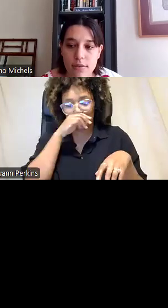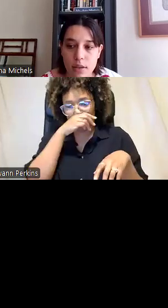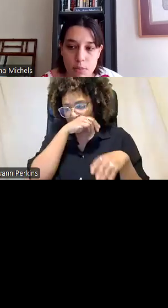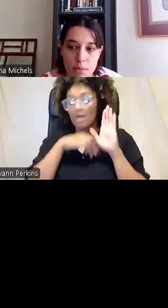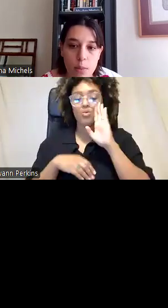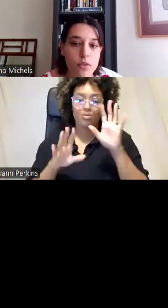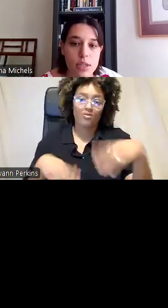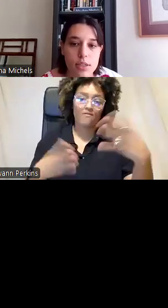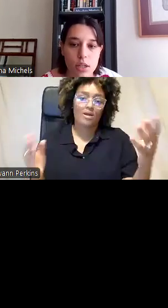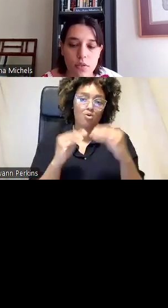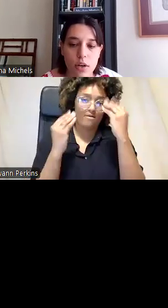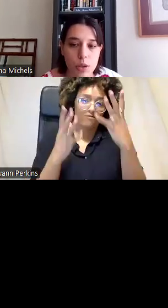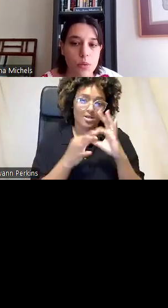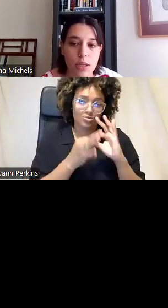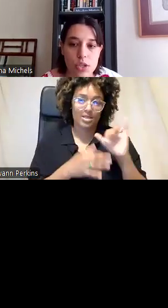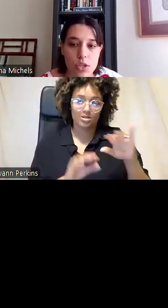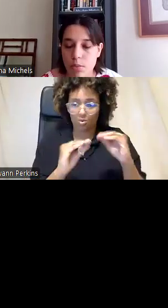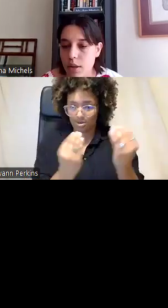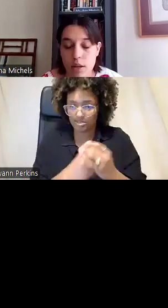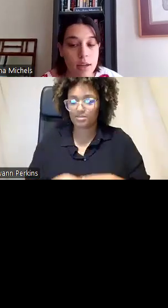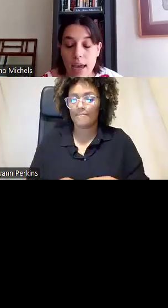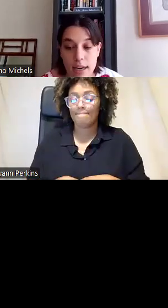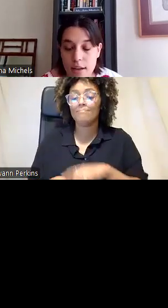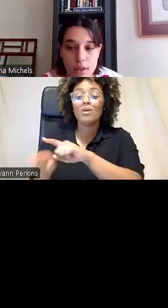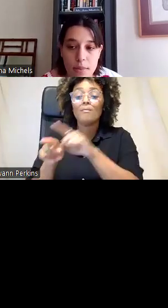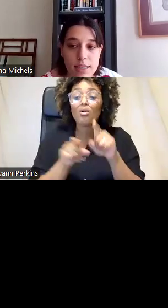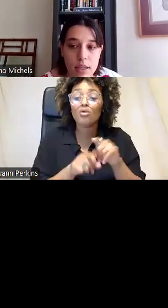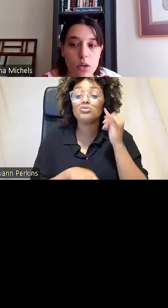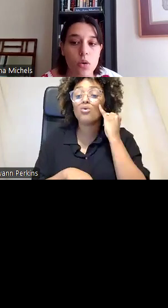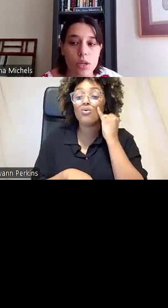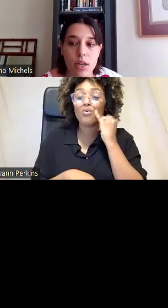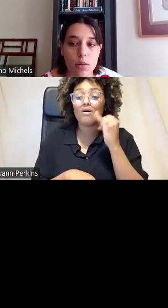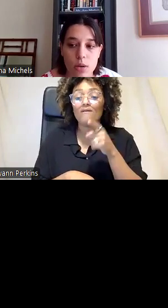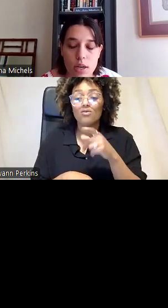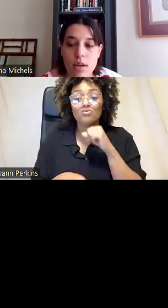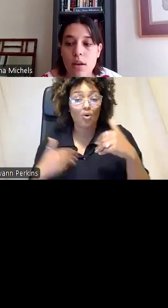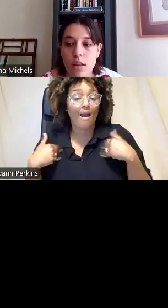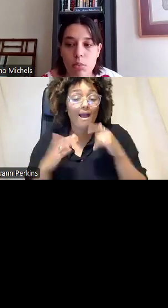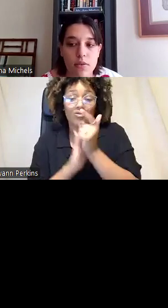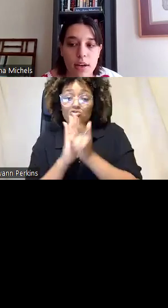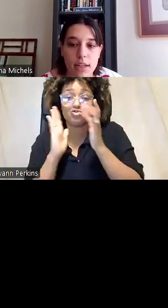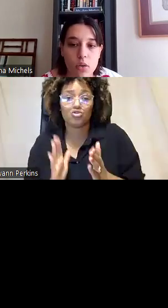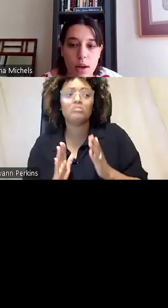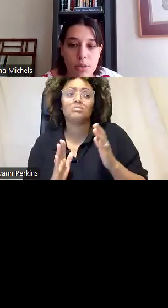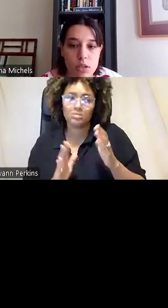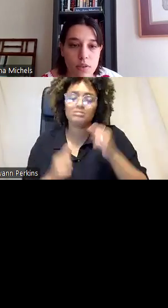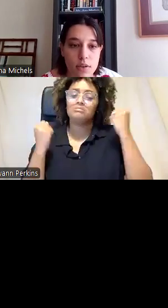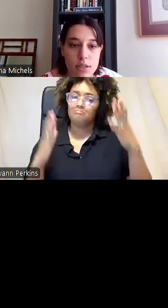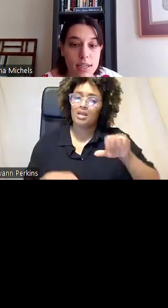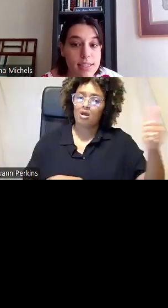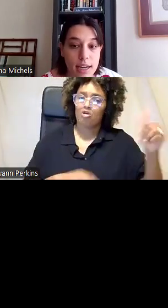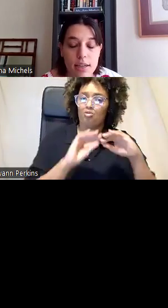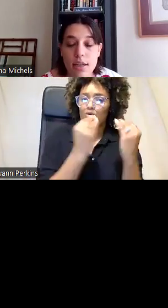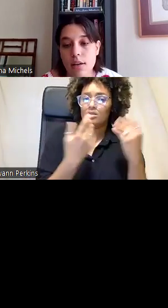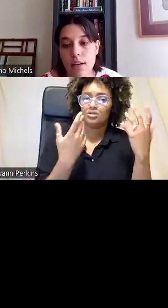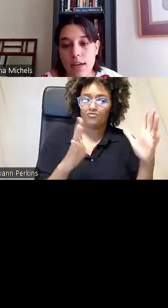on staff, it may be helpful to consider fostering a relationship with any of the amazing legal orgs in our community that provide legal rep to